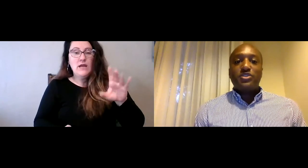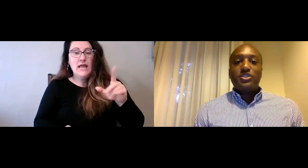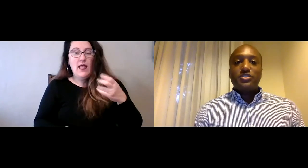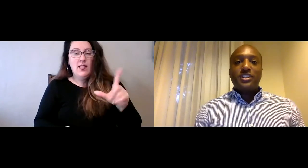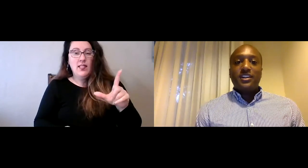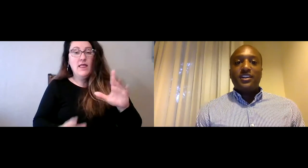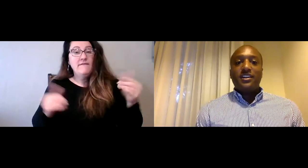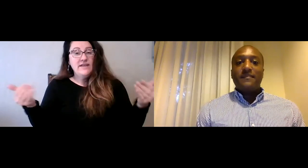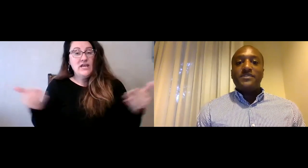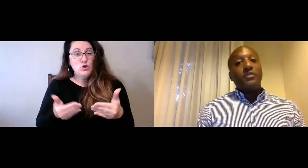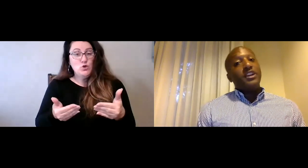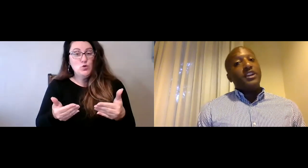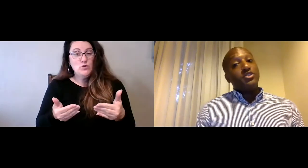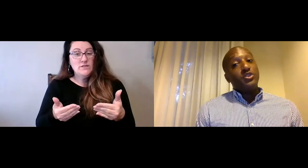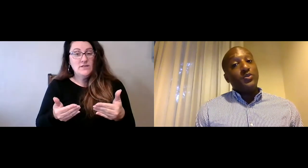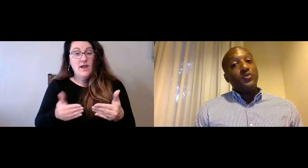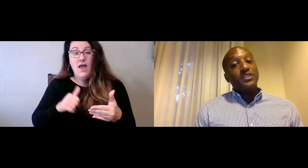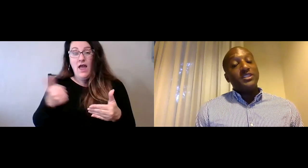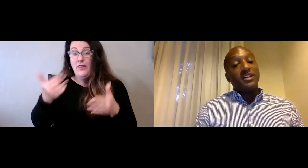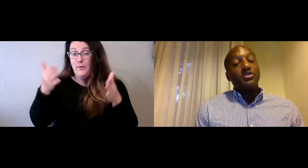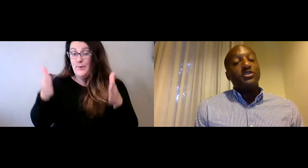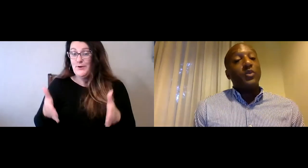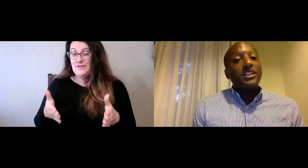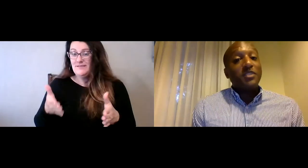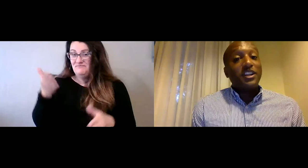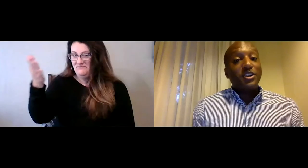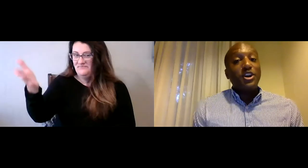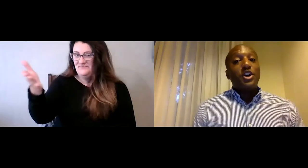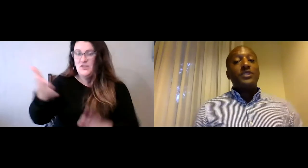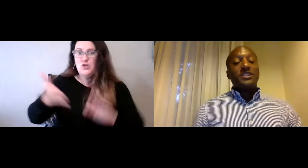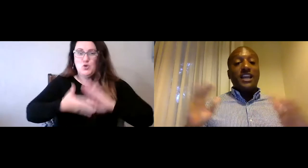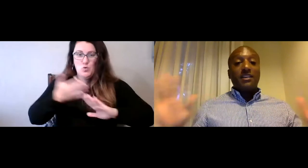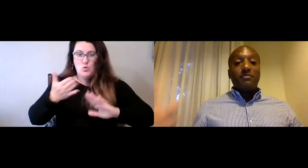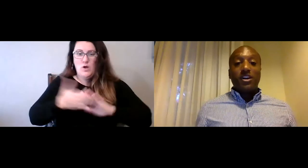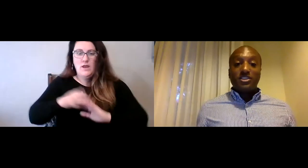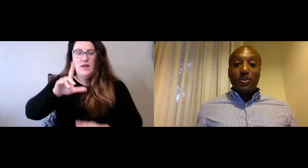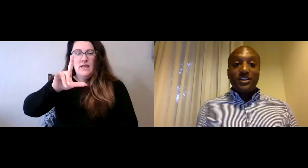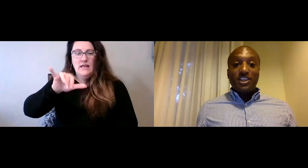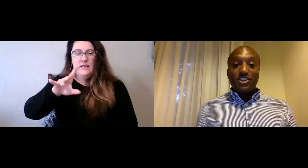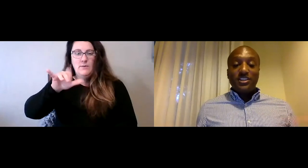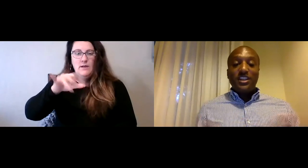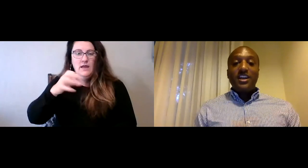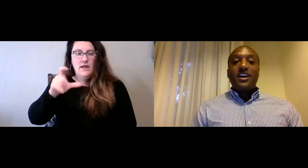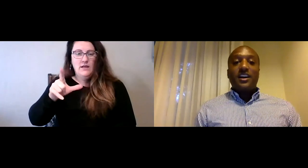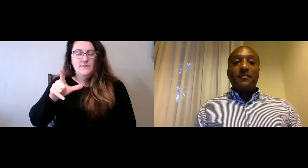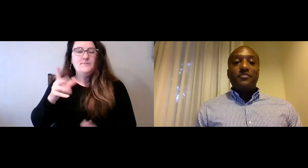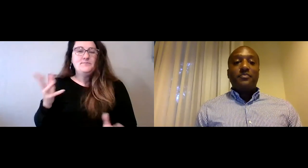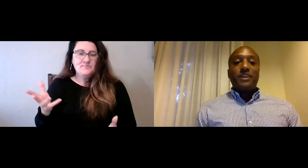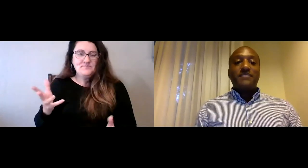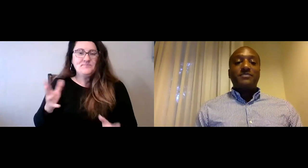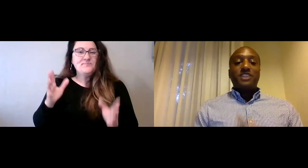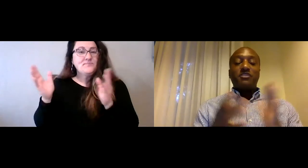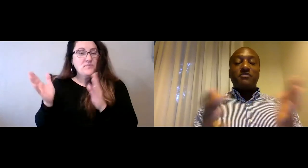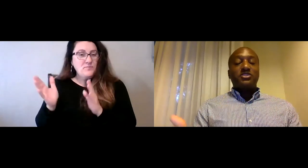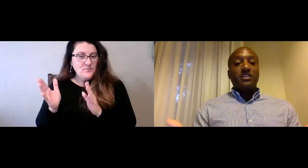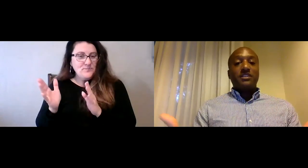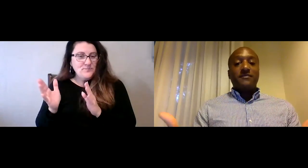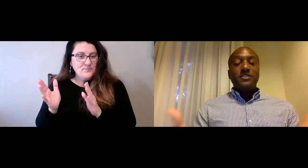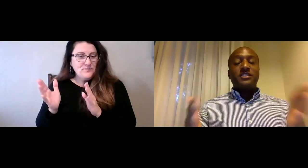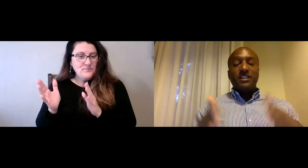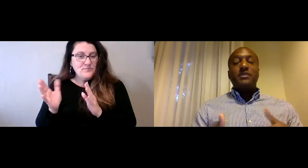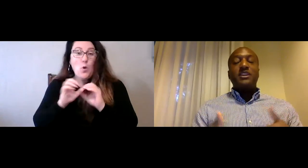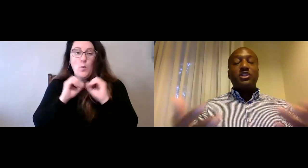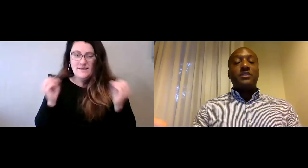of introducing someone else who was used to run Liberty Hill, which is not a partisan organization, but Jennifer mentioned,